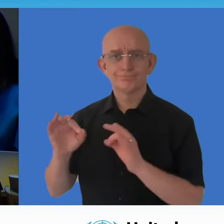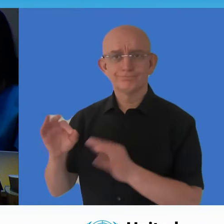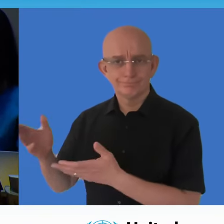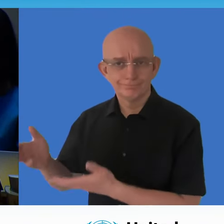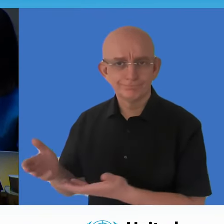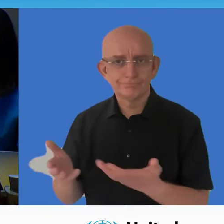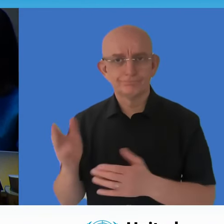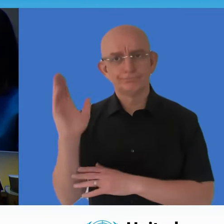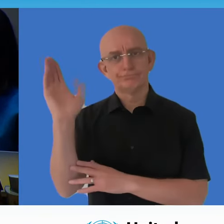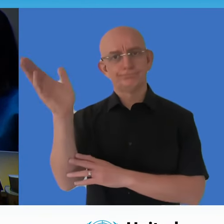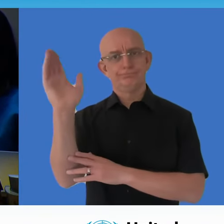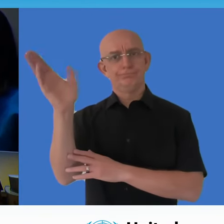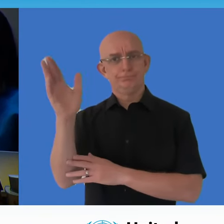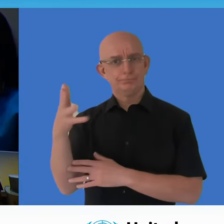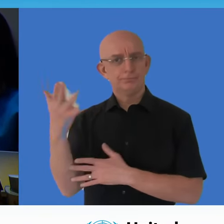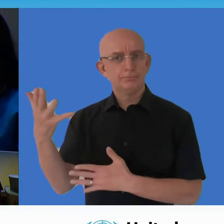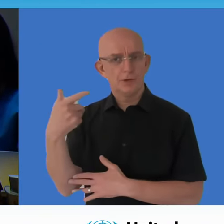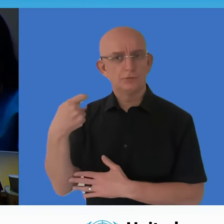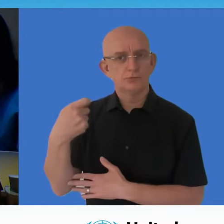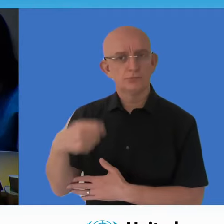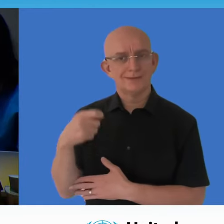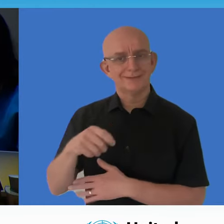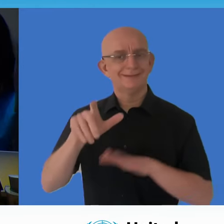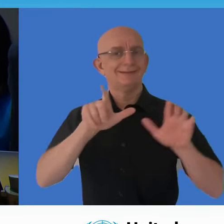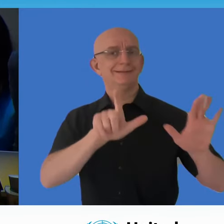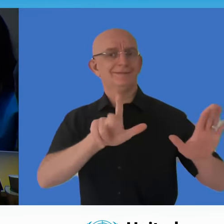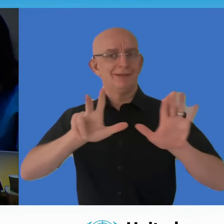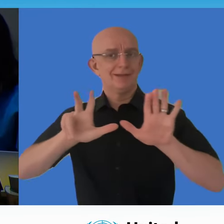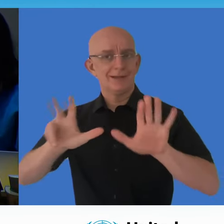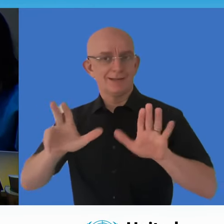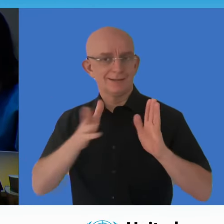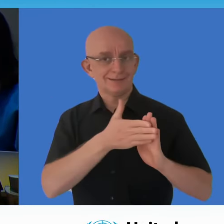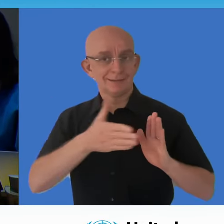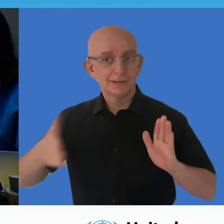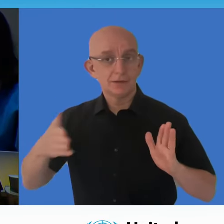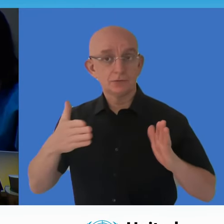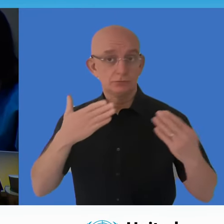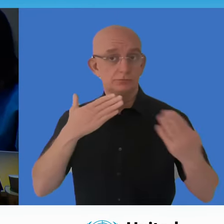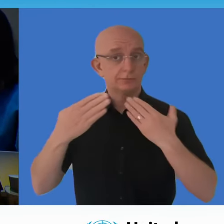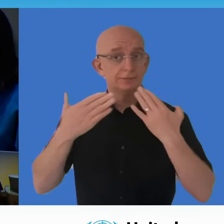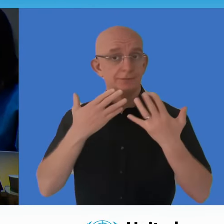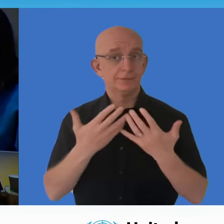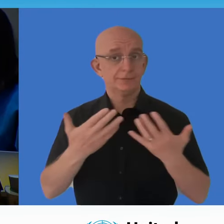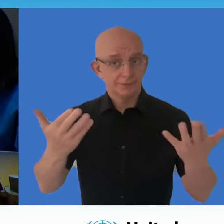78th session of the General Assembly, His Excellency Dennis Francis.